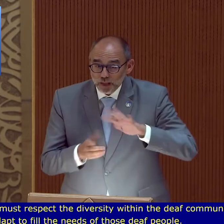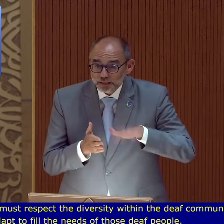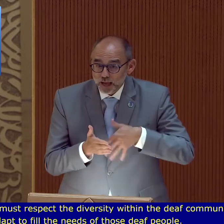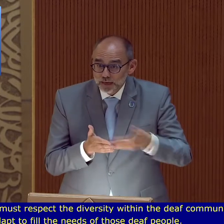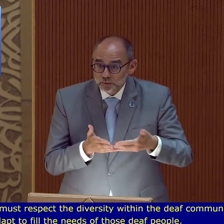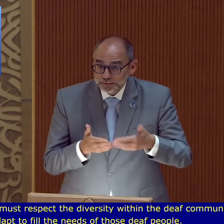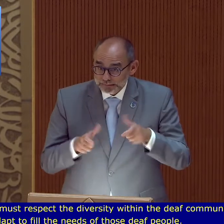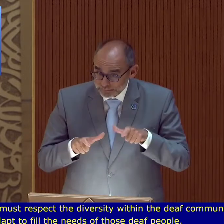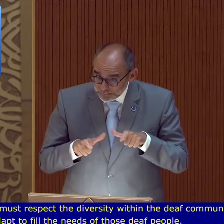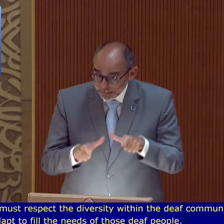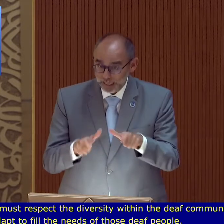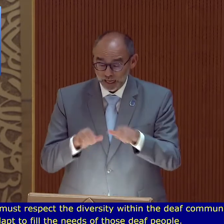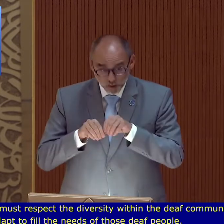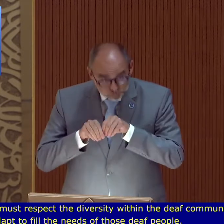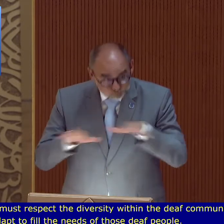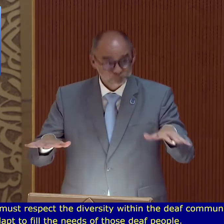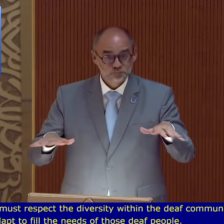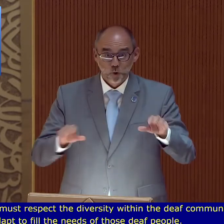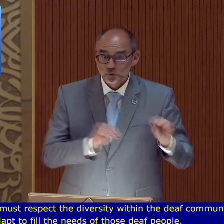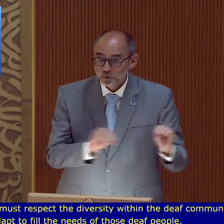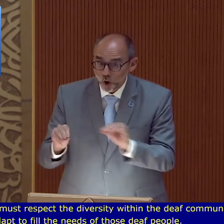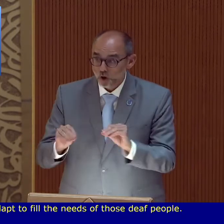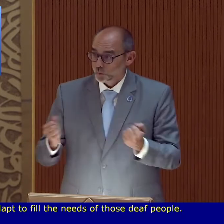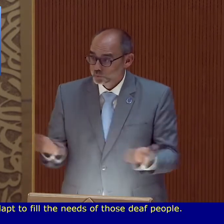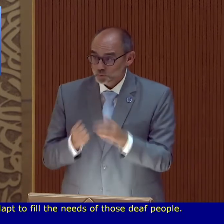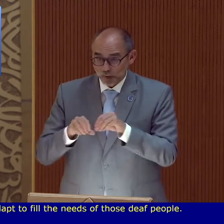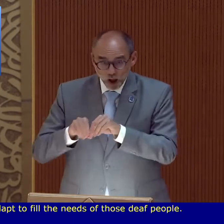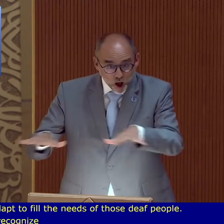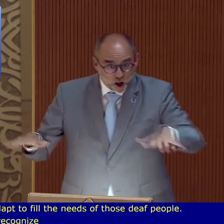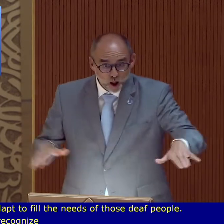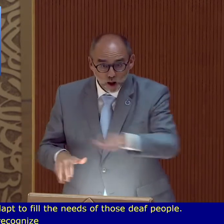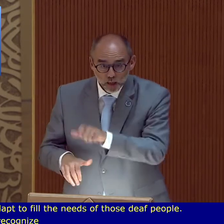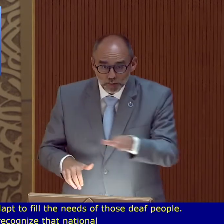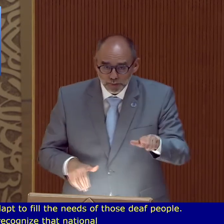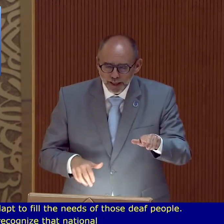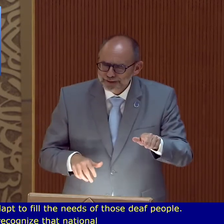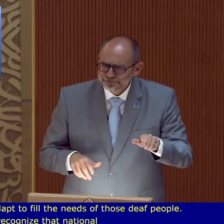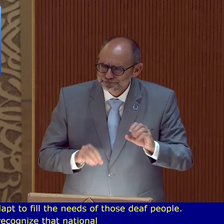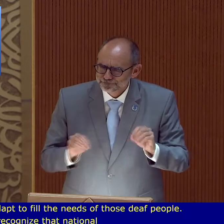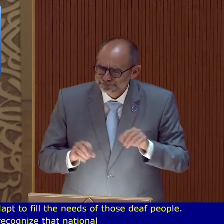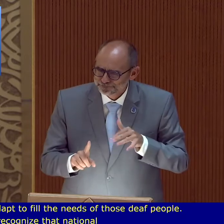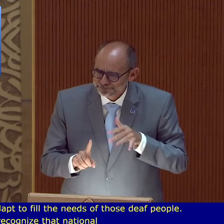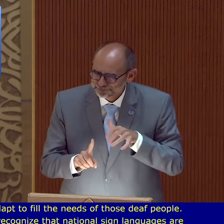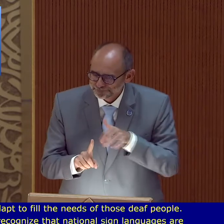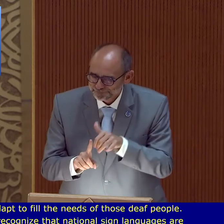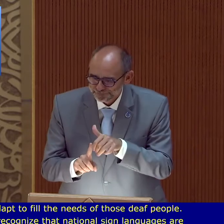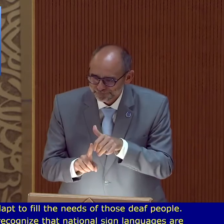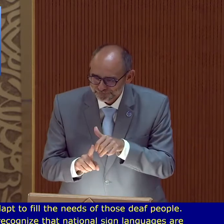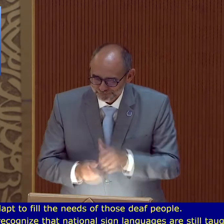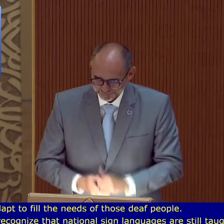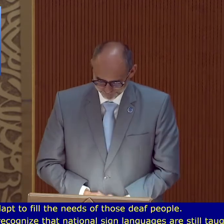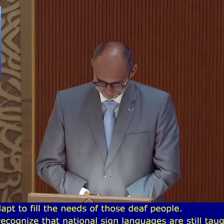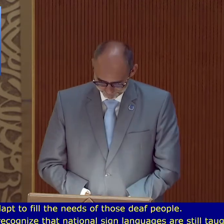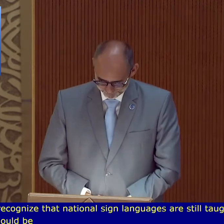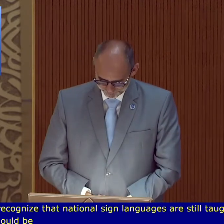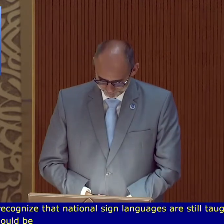We recognize that national sign languages are still taught and should be taught to all people, but we're